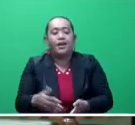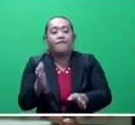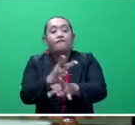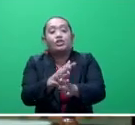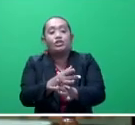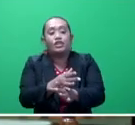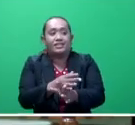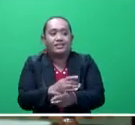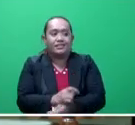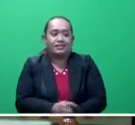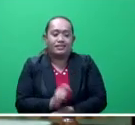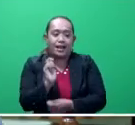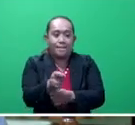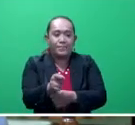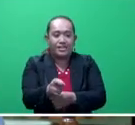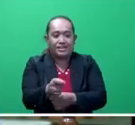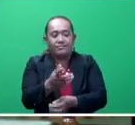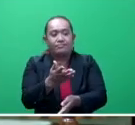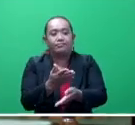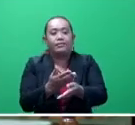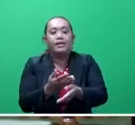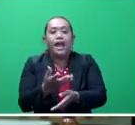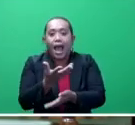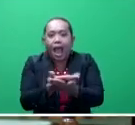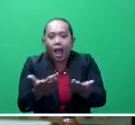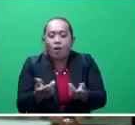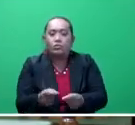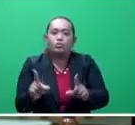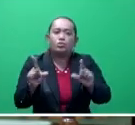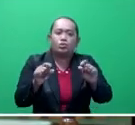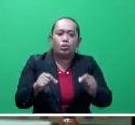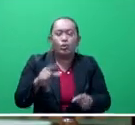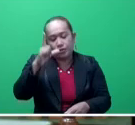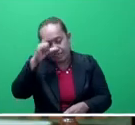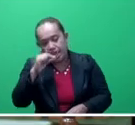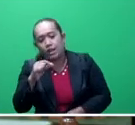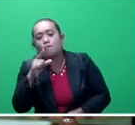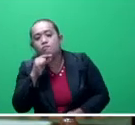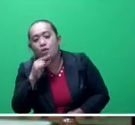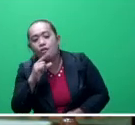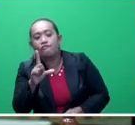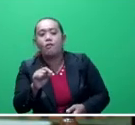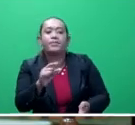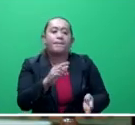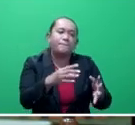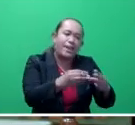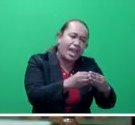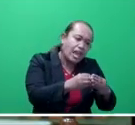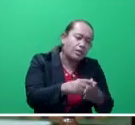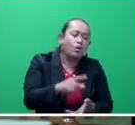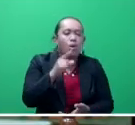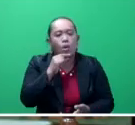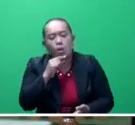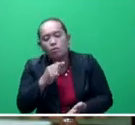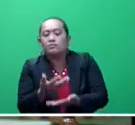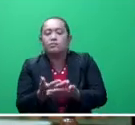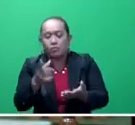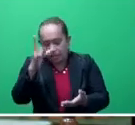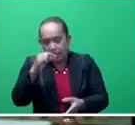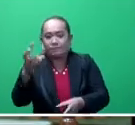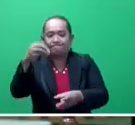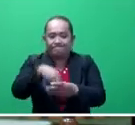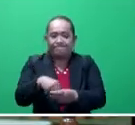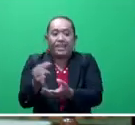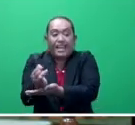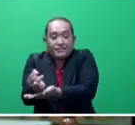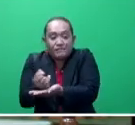will have up 2 decades so you can make investments or take out loans that are more suited to a more certain timeline. They can invest more in